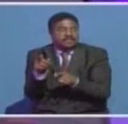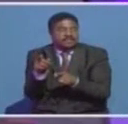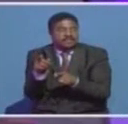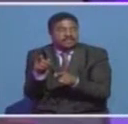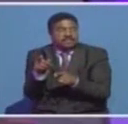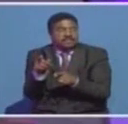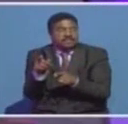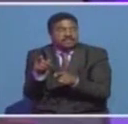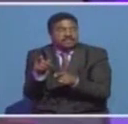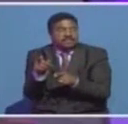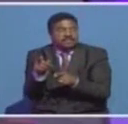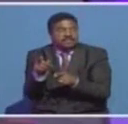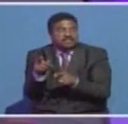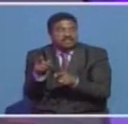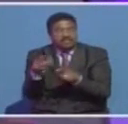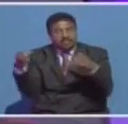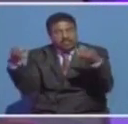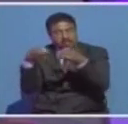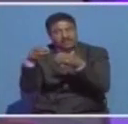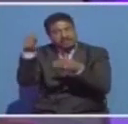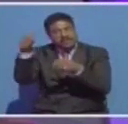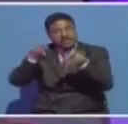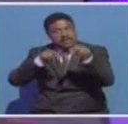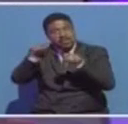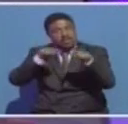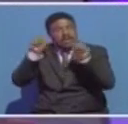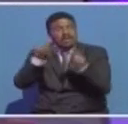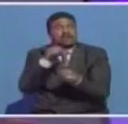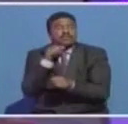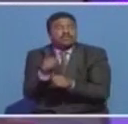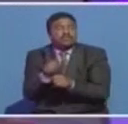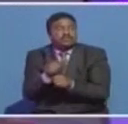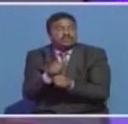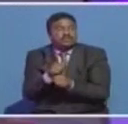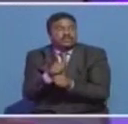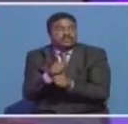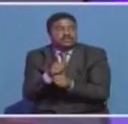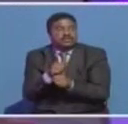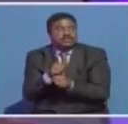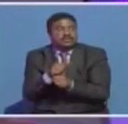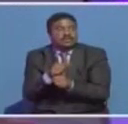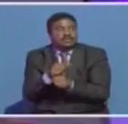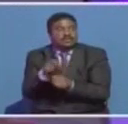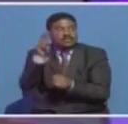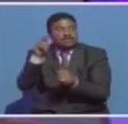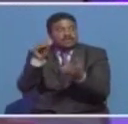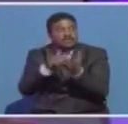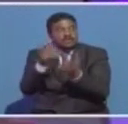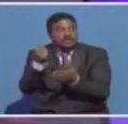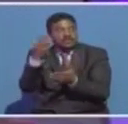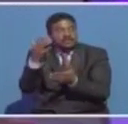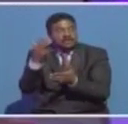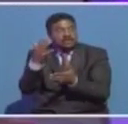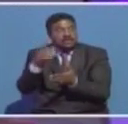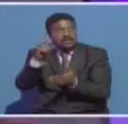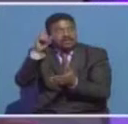the community not being able to handle the situation. Technological disasters from 2008 to 2015, about